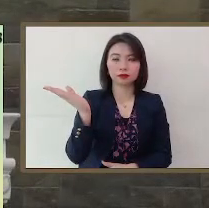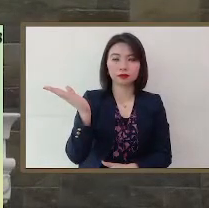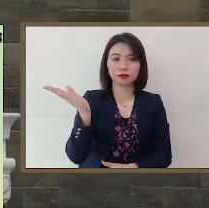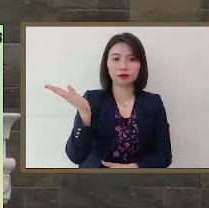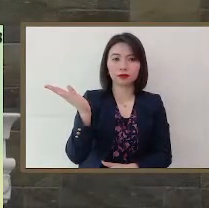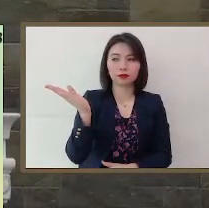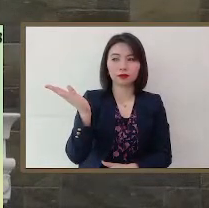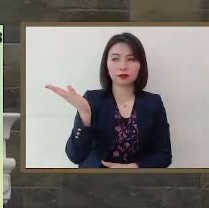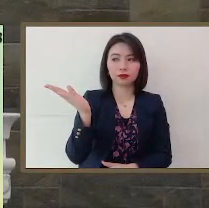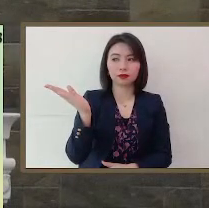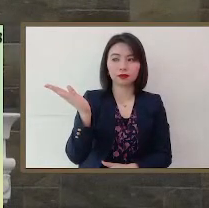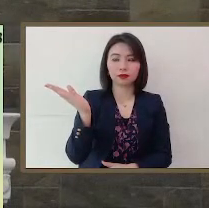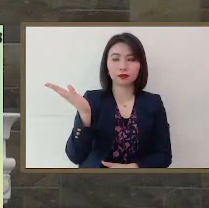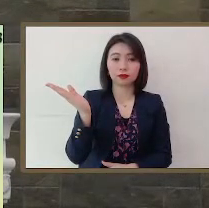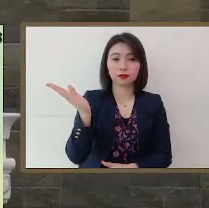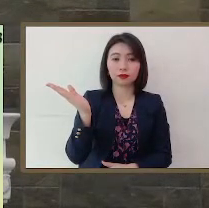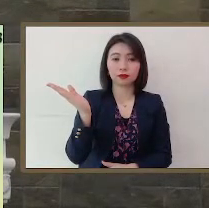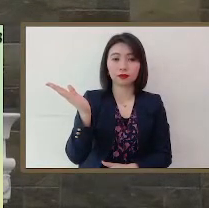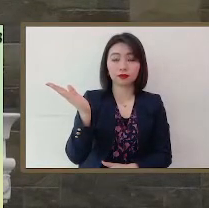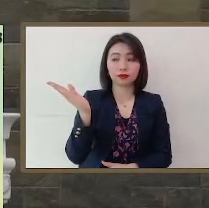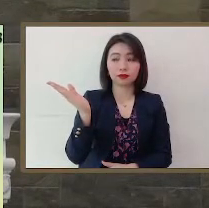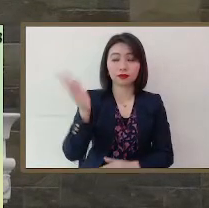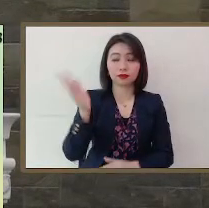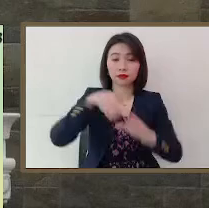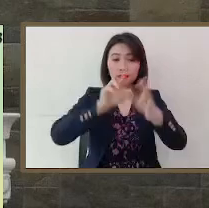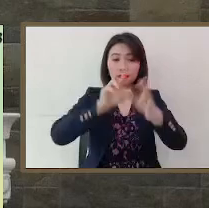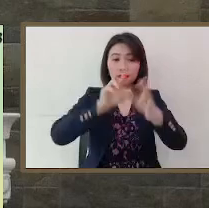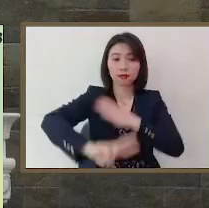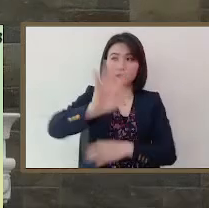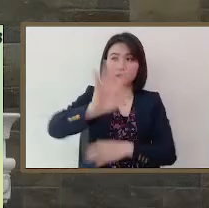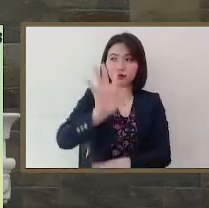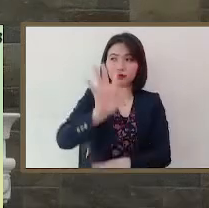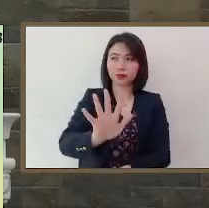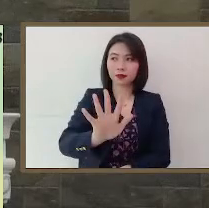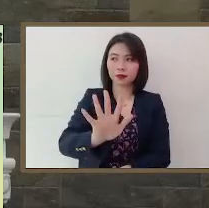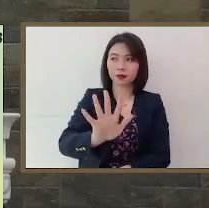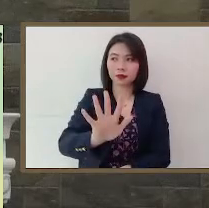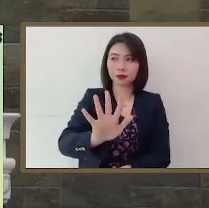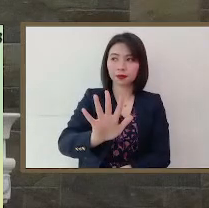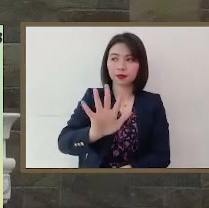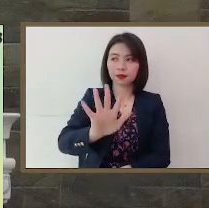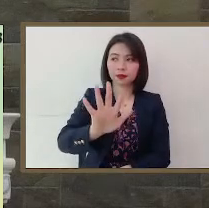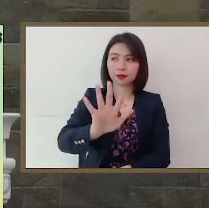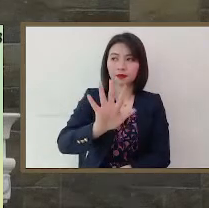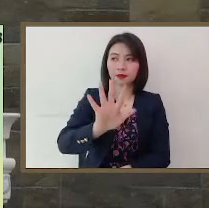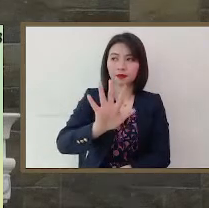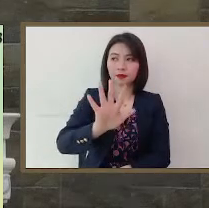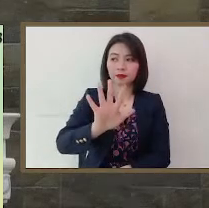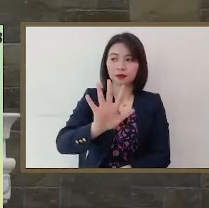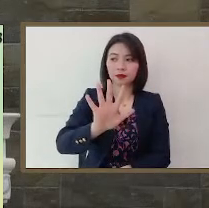Now, in verse number 5, we have the same thing here. Or